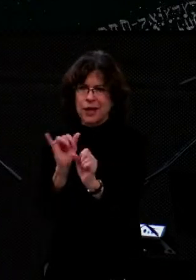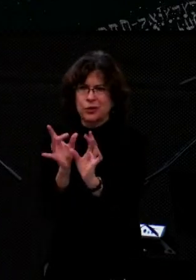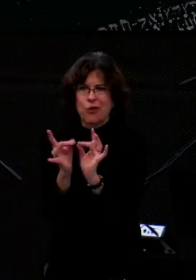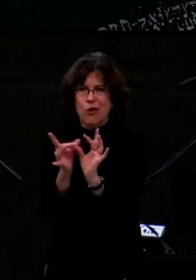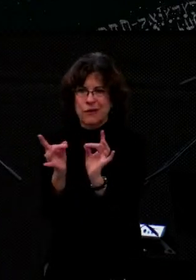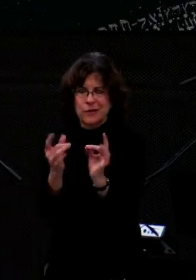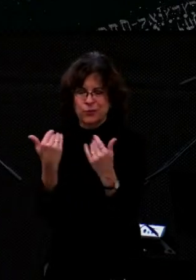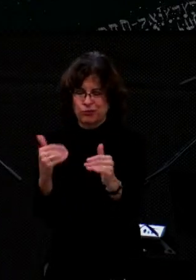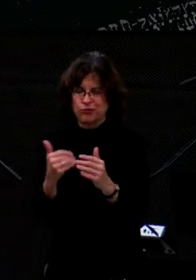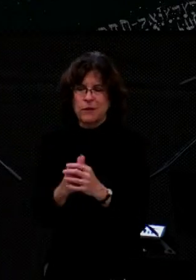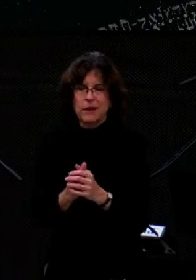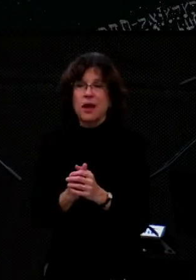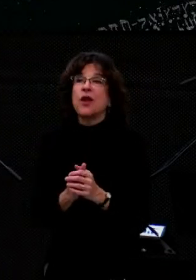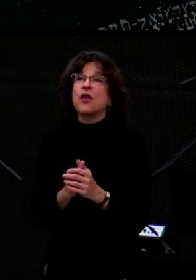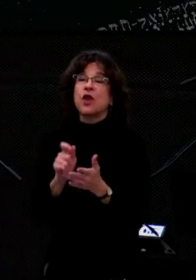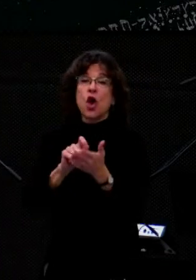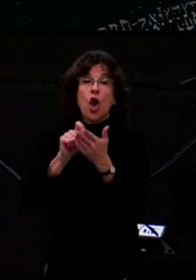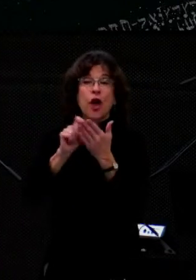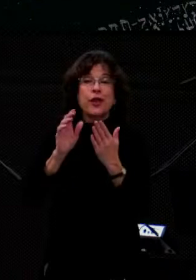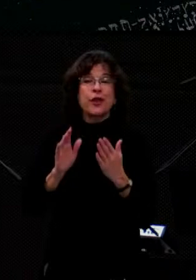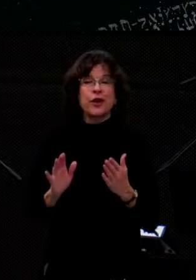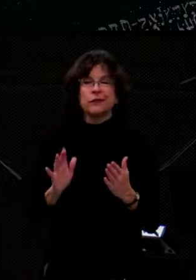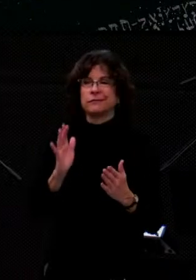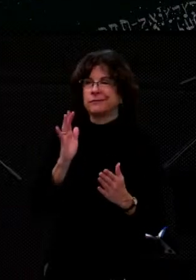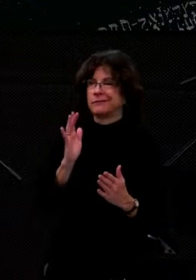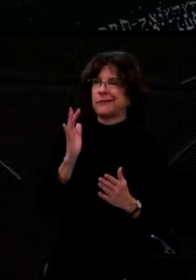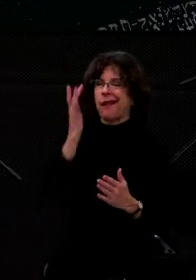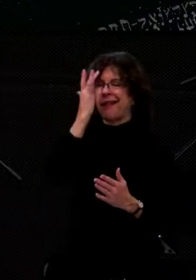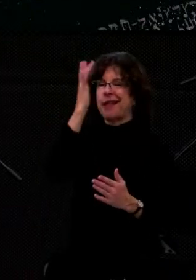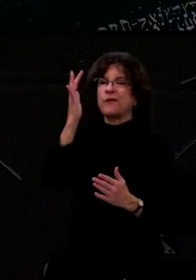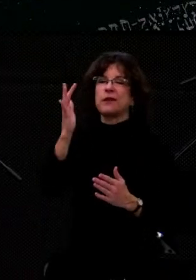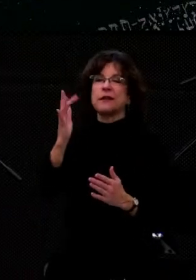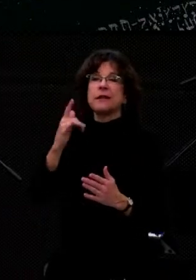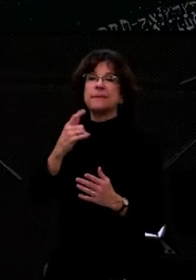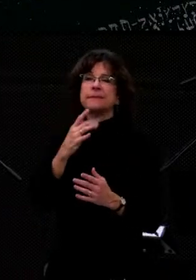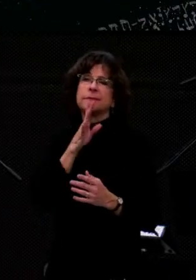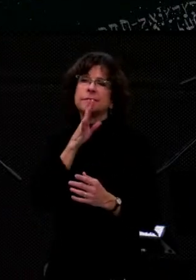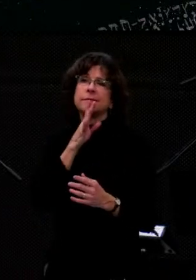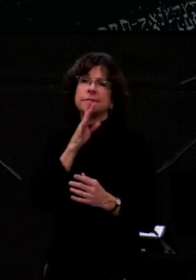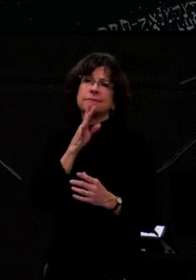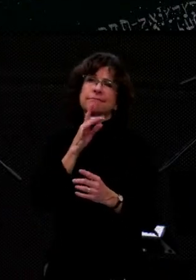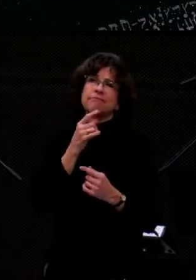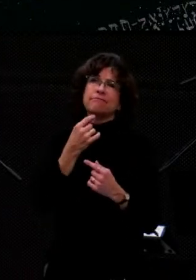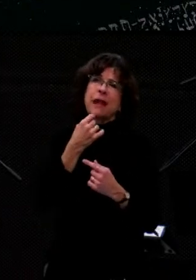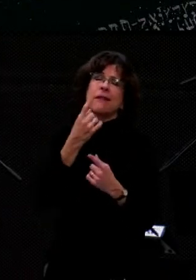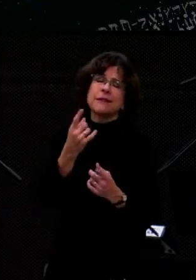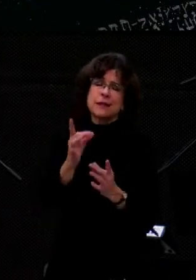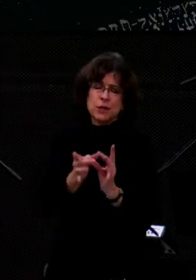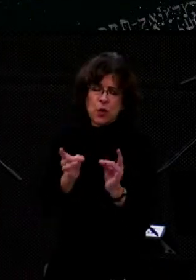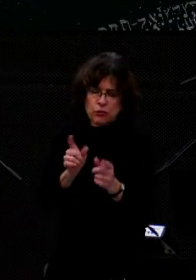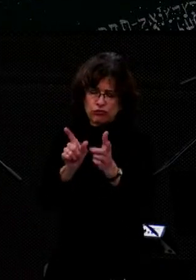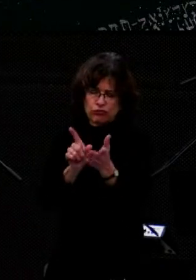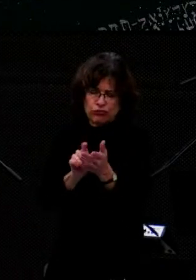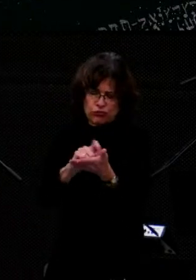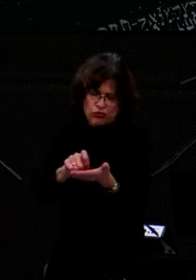go. The author cleverly tells the tale in such a way where all of these